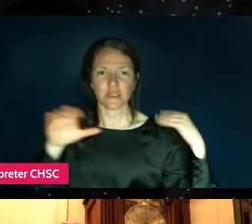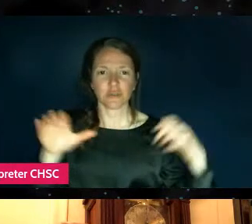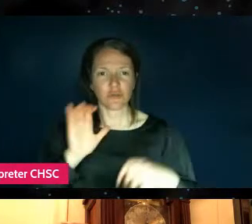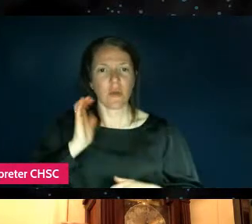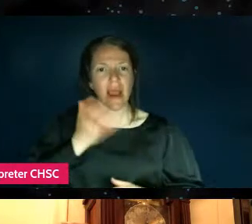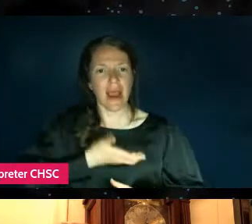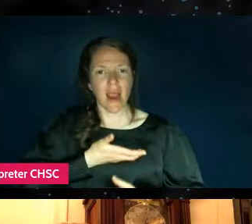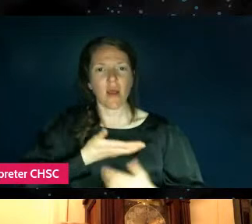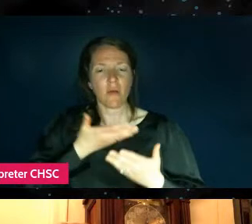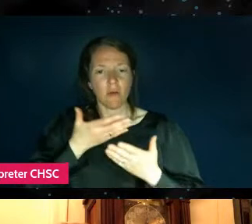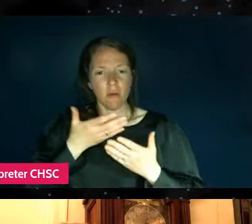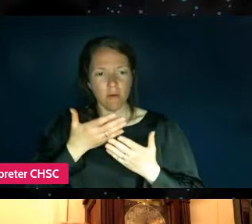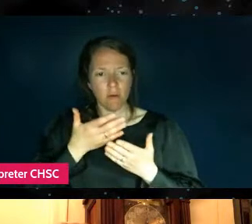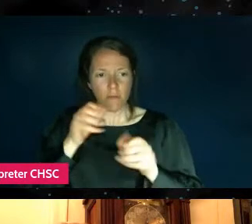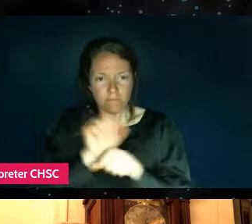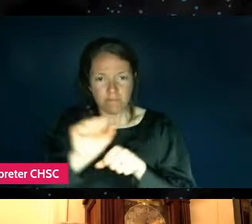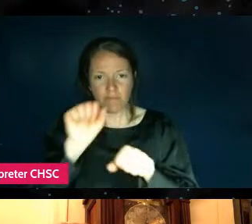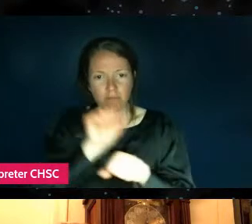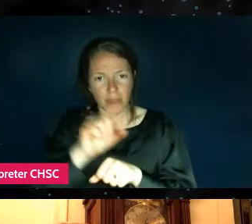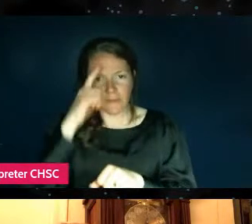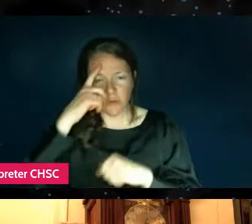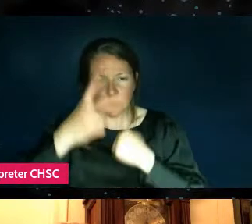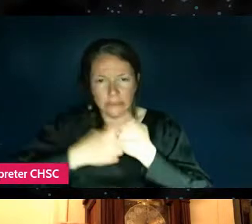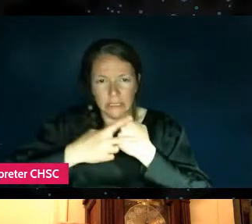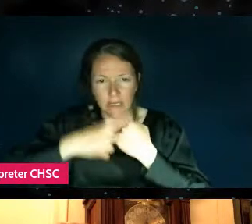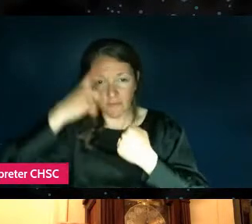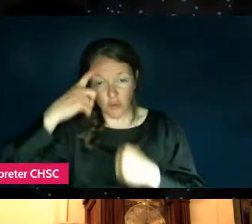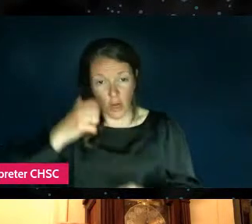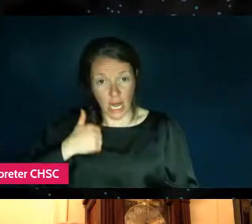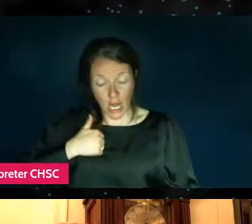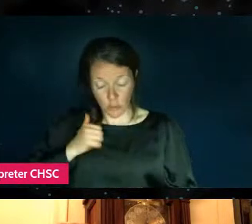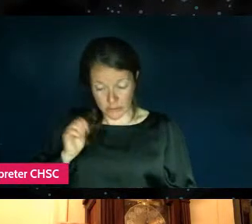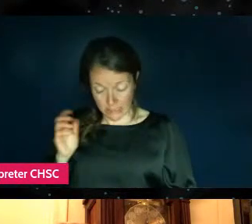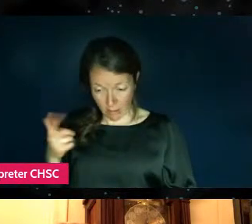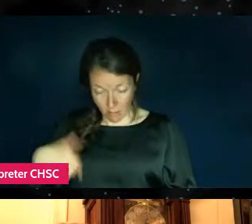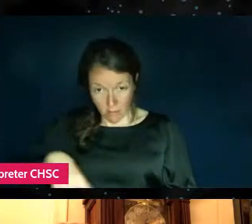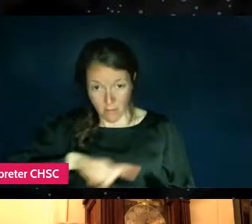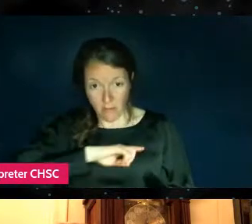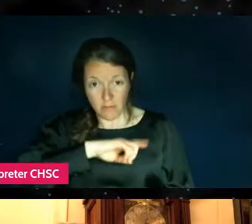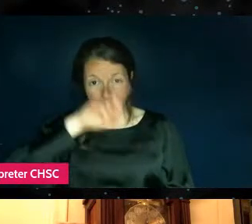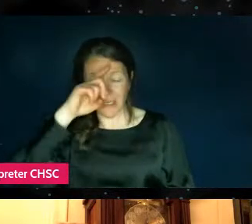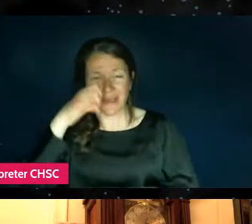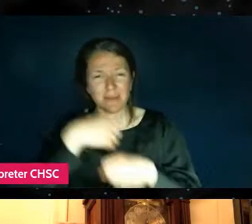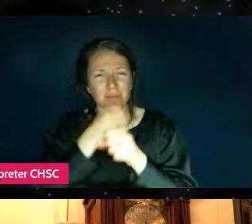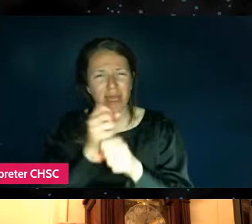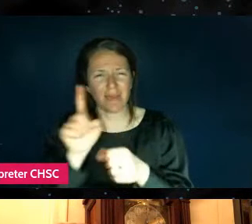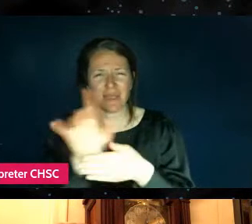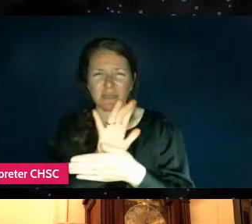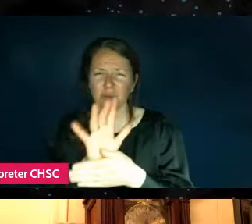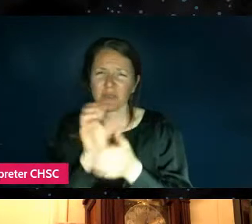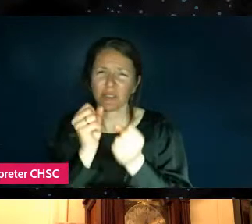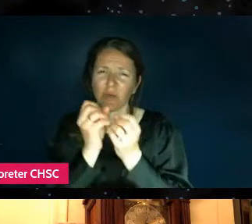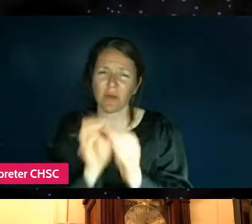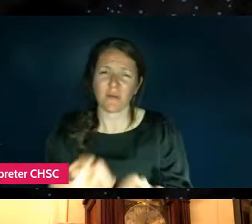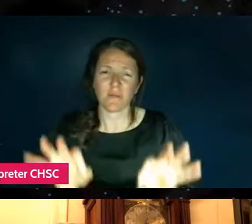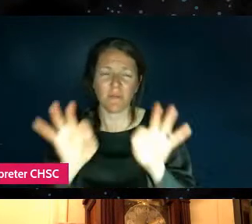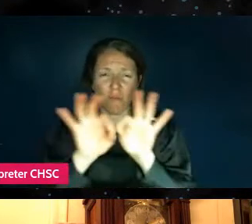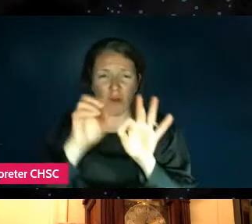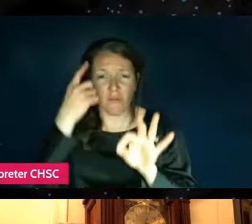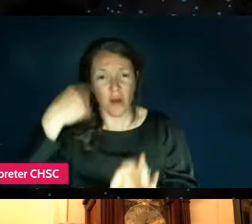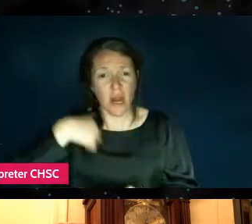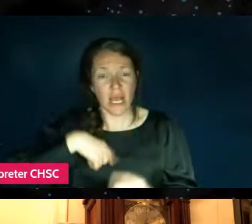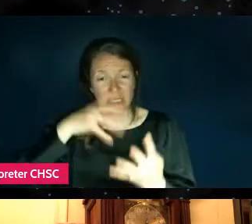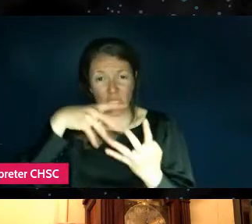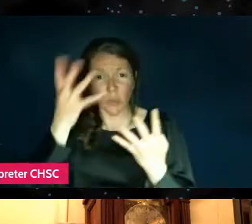to preserve it as much as possible for ourselves. Because making this movie meant so much to us as queer people,